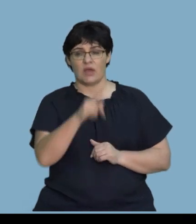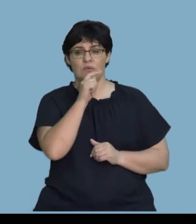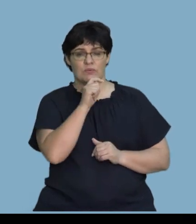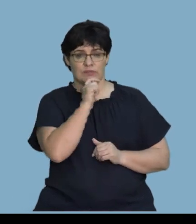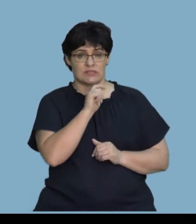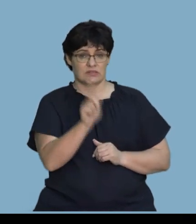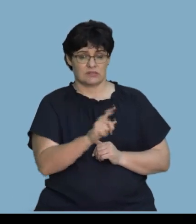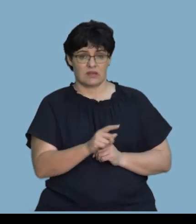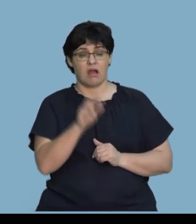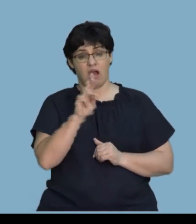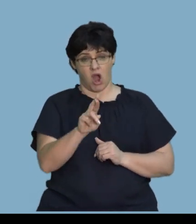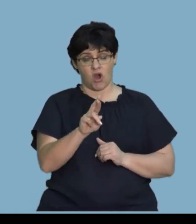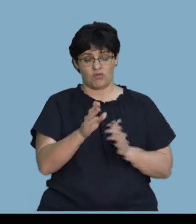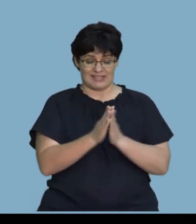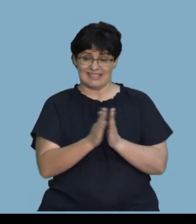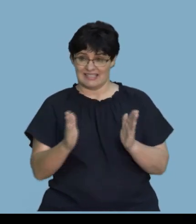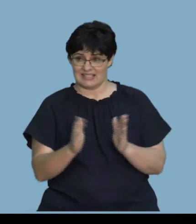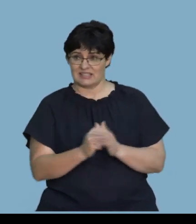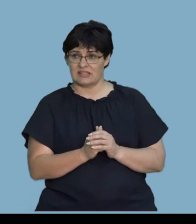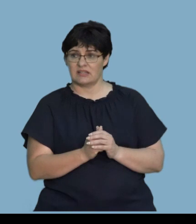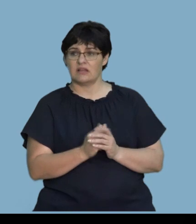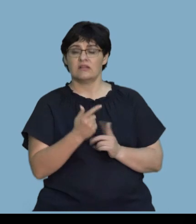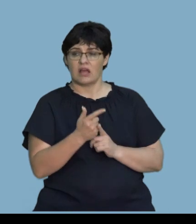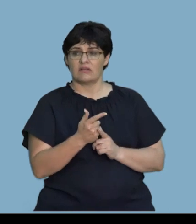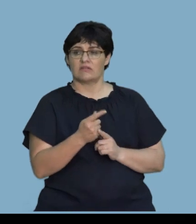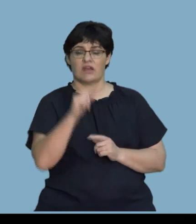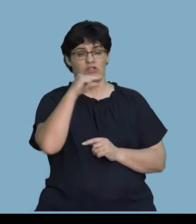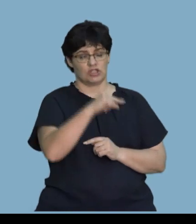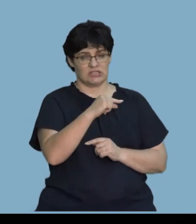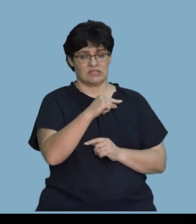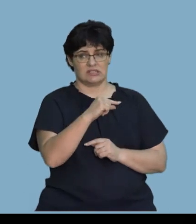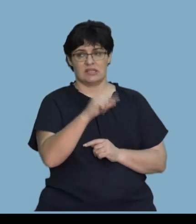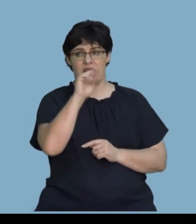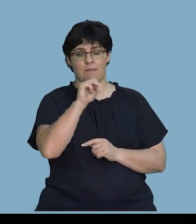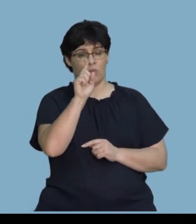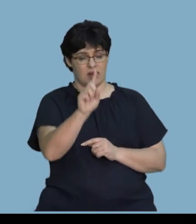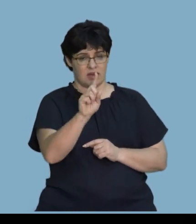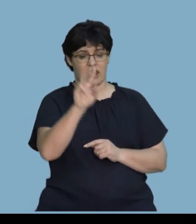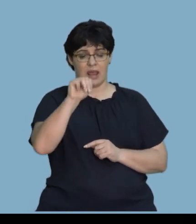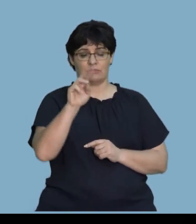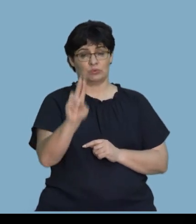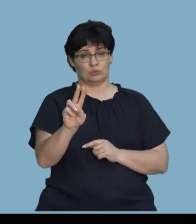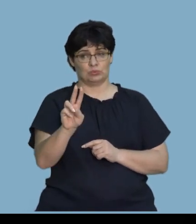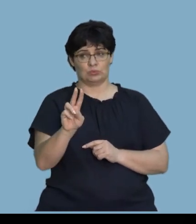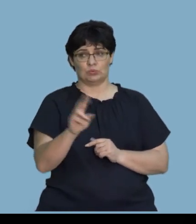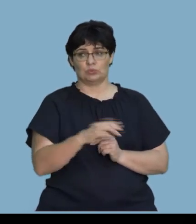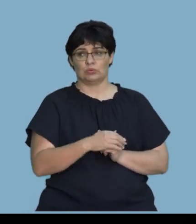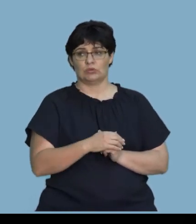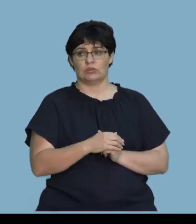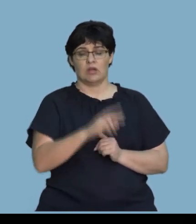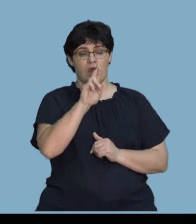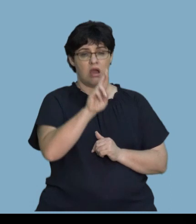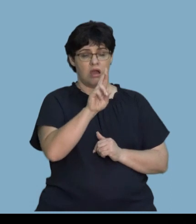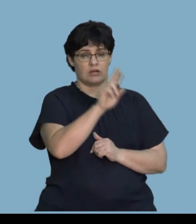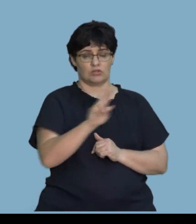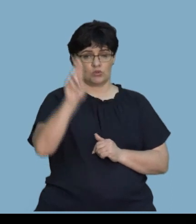used R as the distance. So I can write this in terms of G M1 M2, okay, R